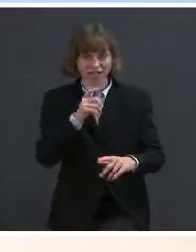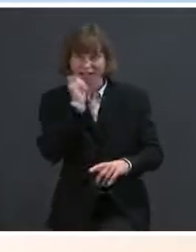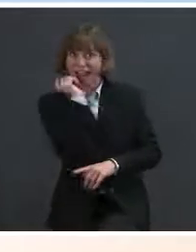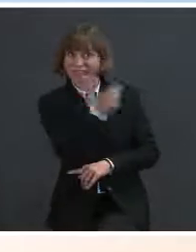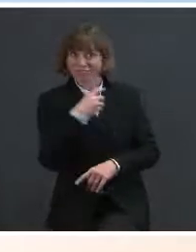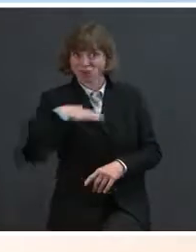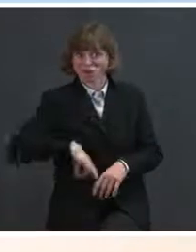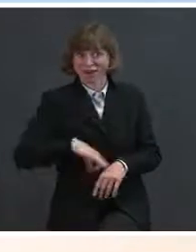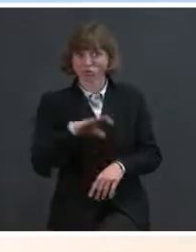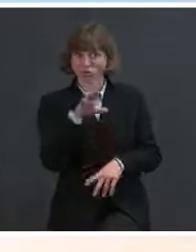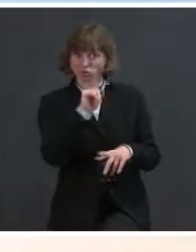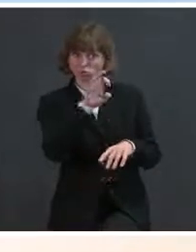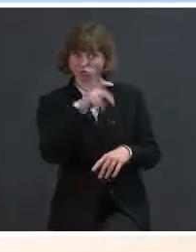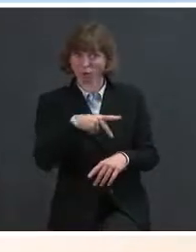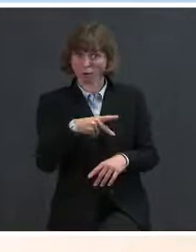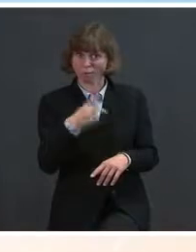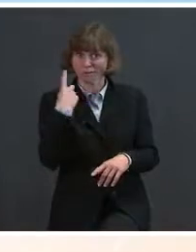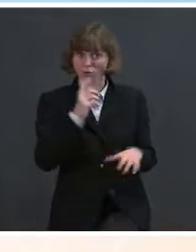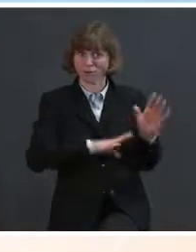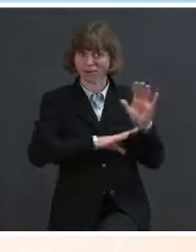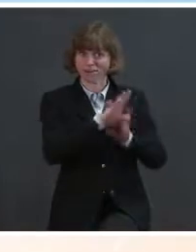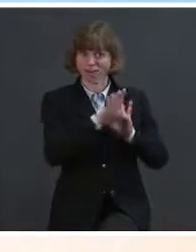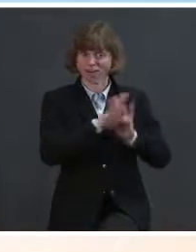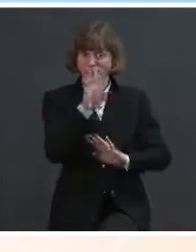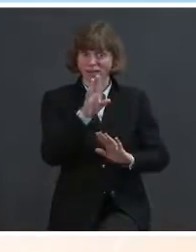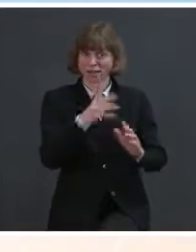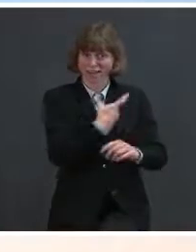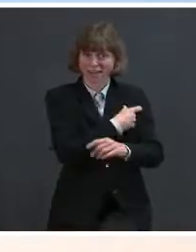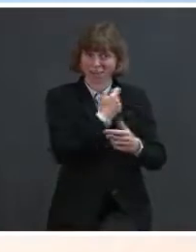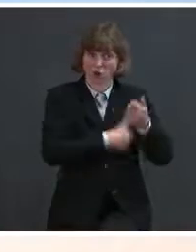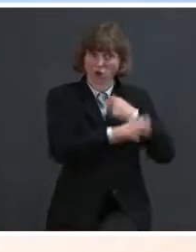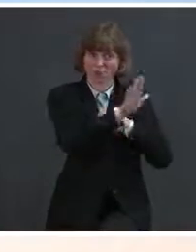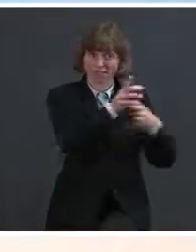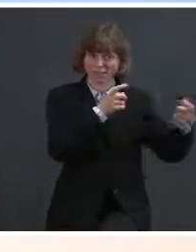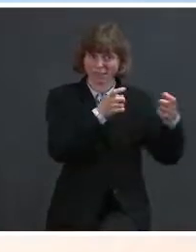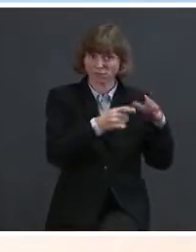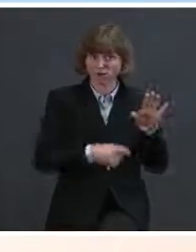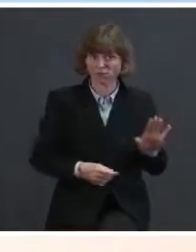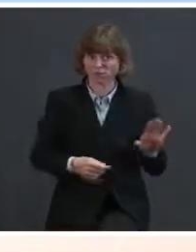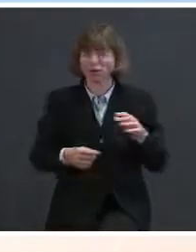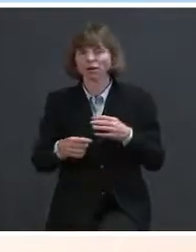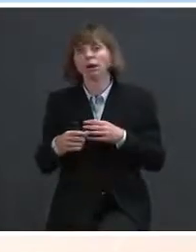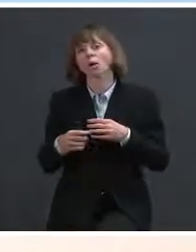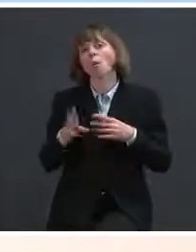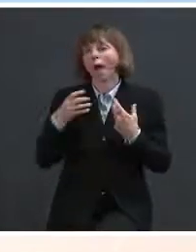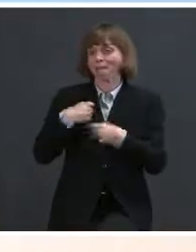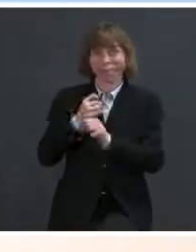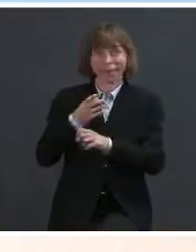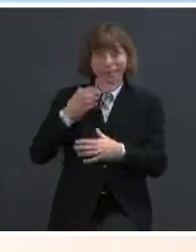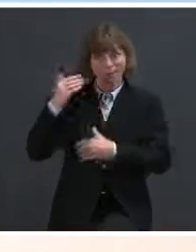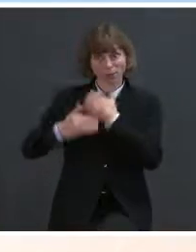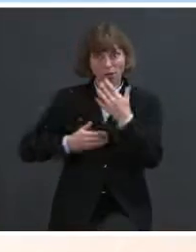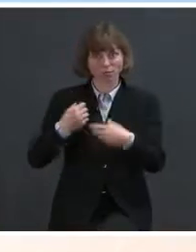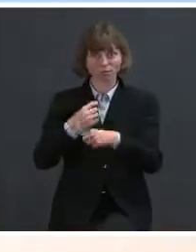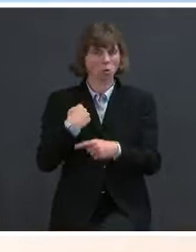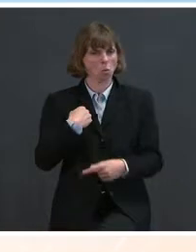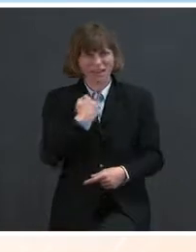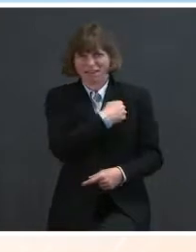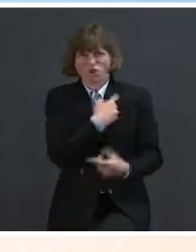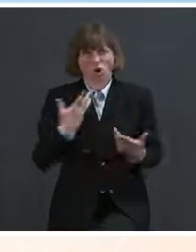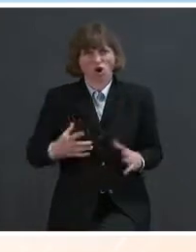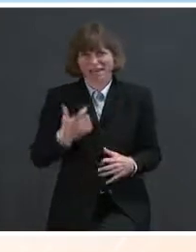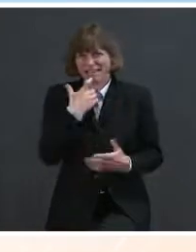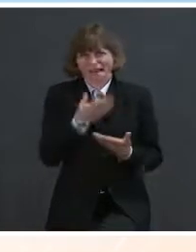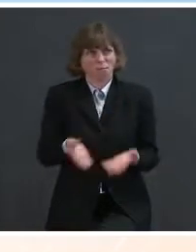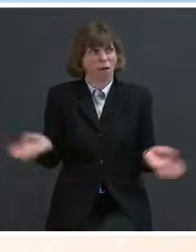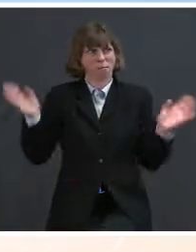himself and many people in our administration have conveyed that making the progress that was made, and we've said this publicly, that was made on